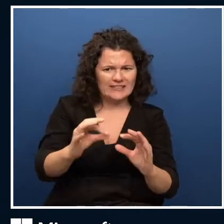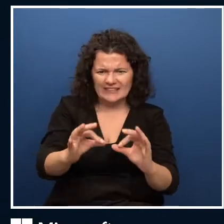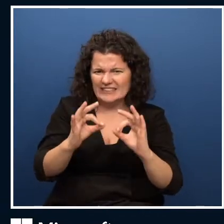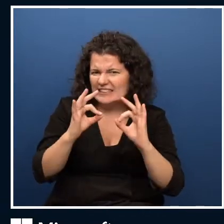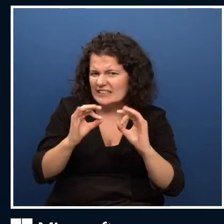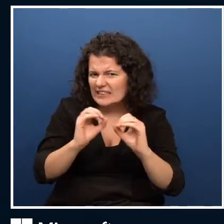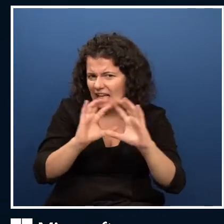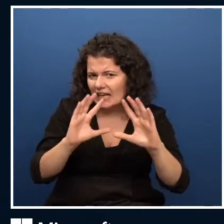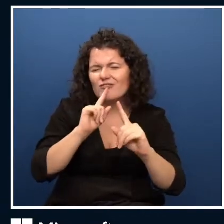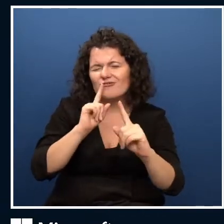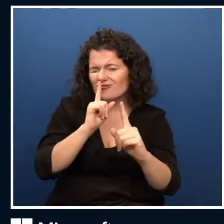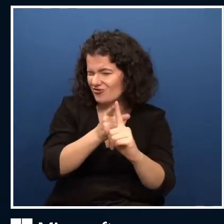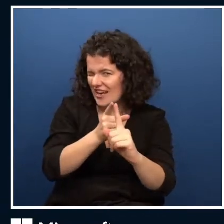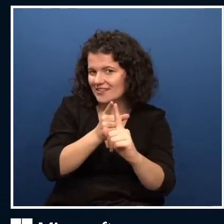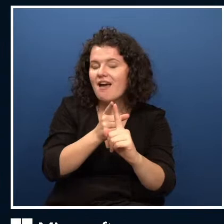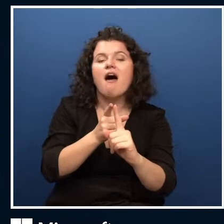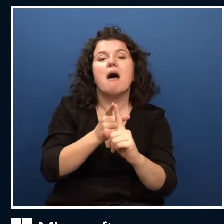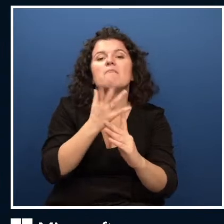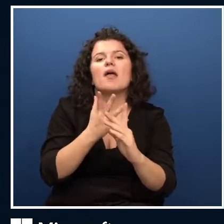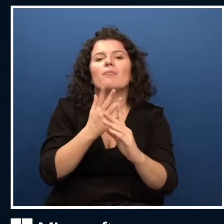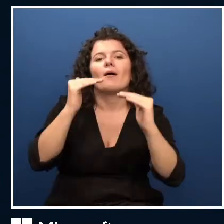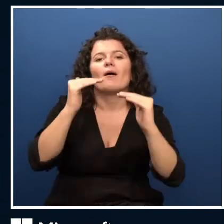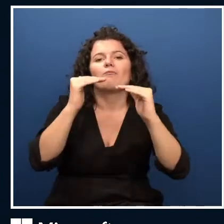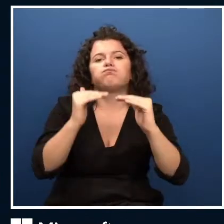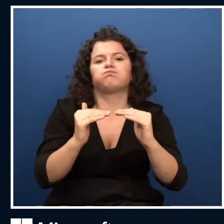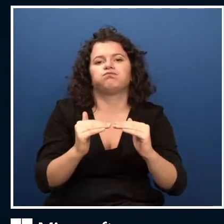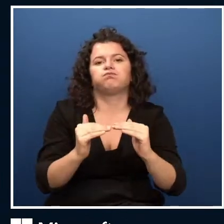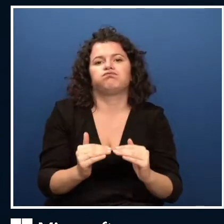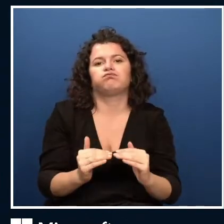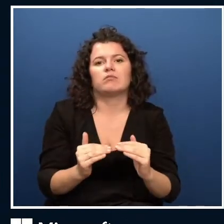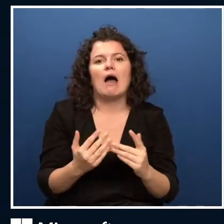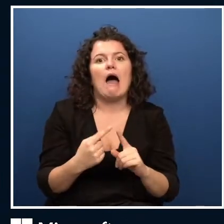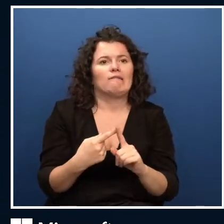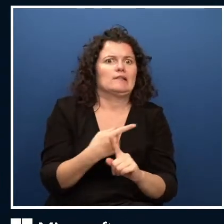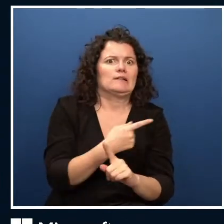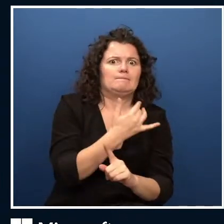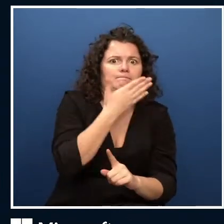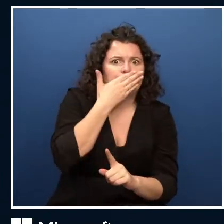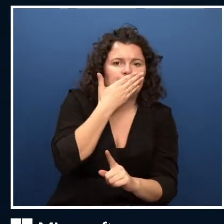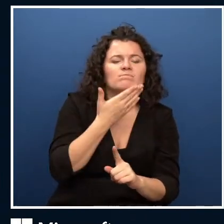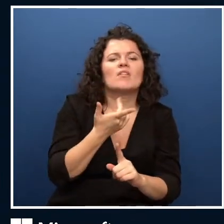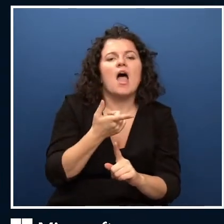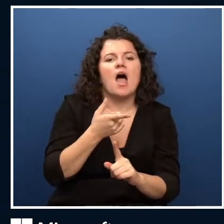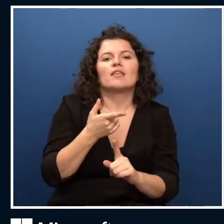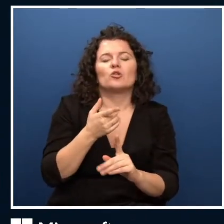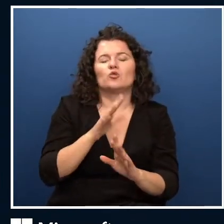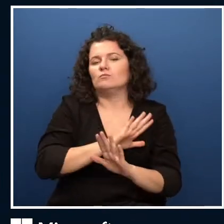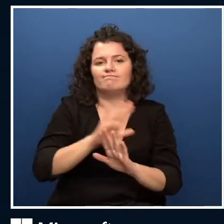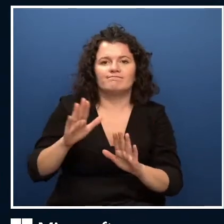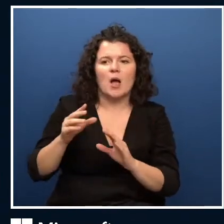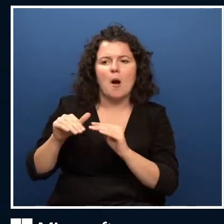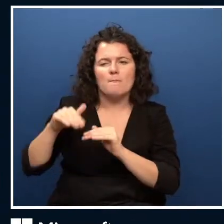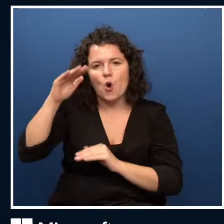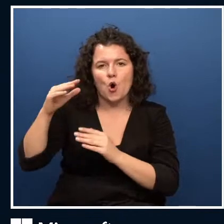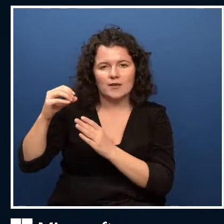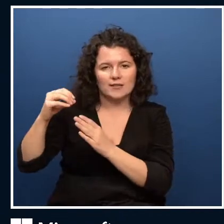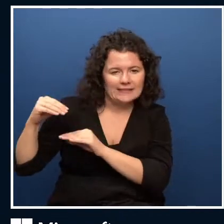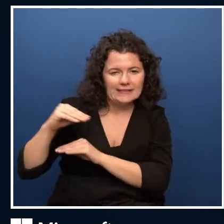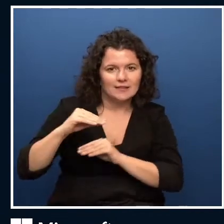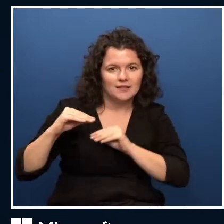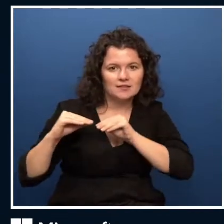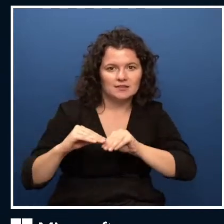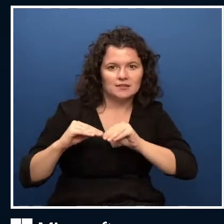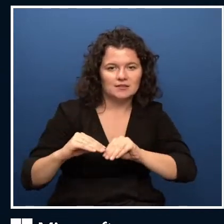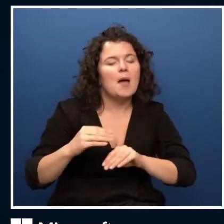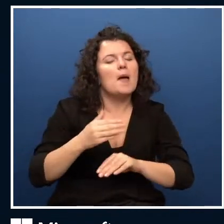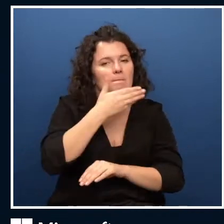or classes that are quite similar. You spot that rather than just throwing them all in there. So that's a really, really cool approach. I have a